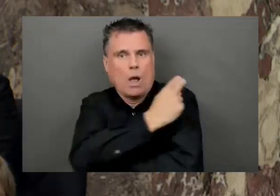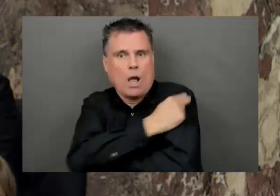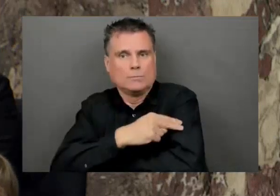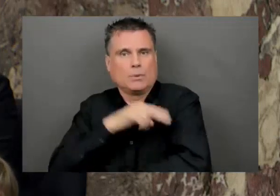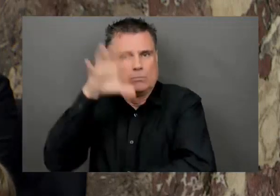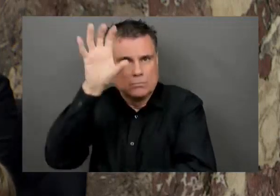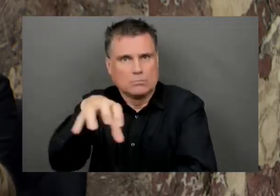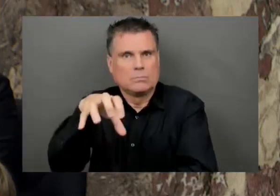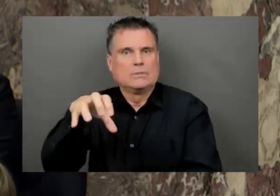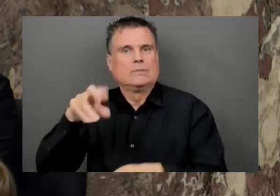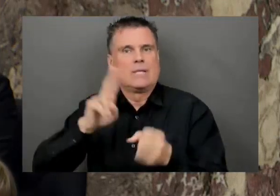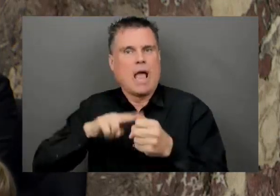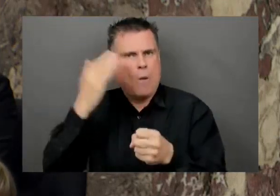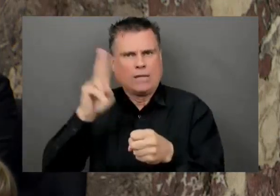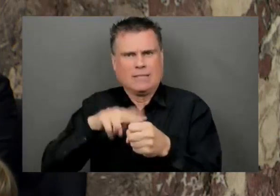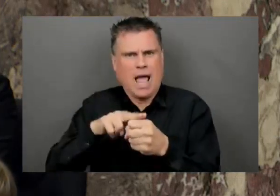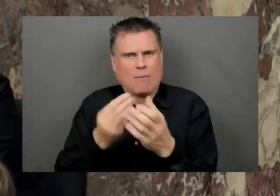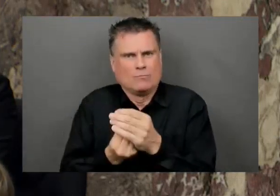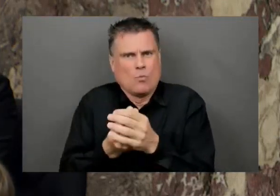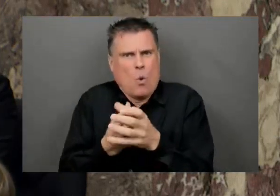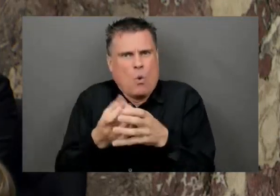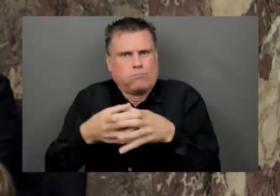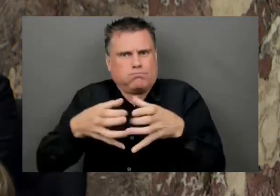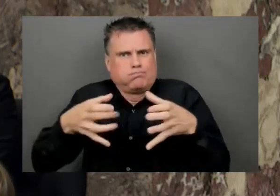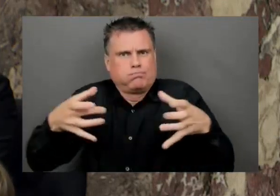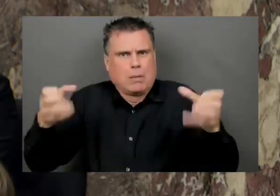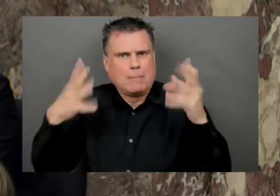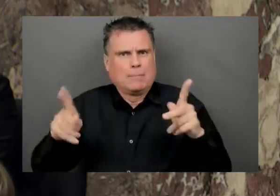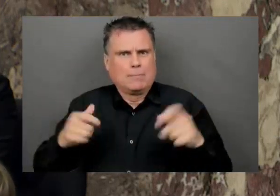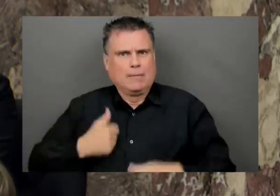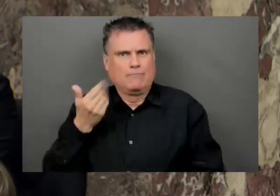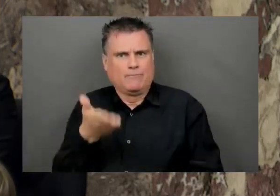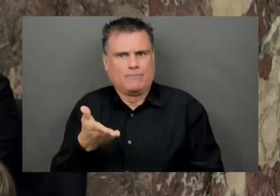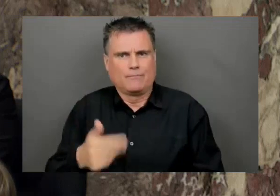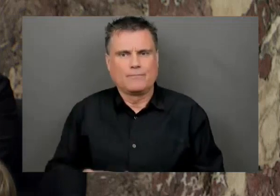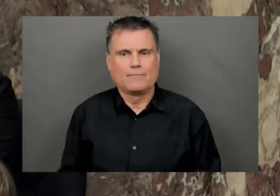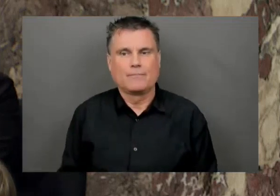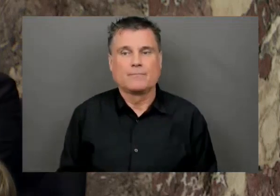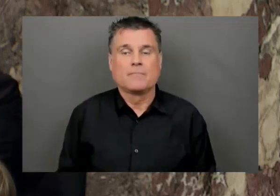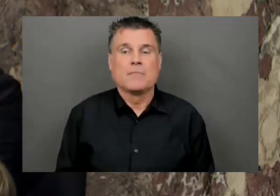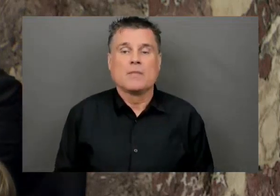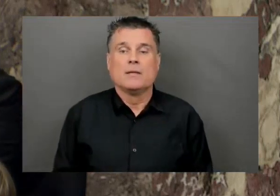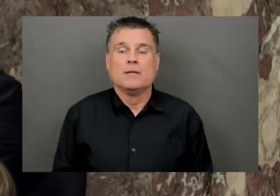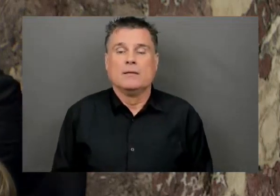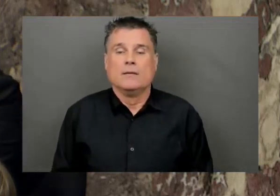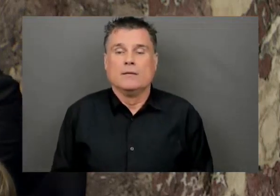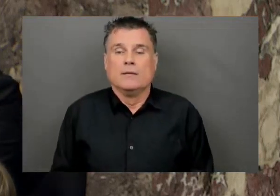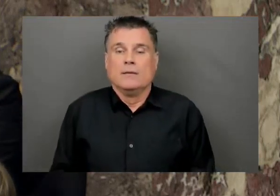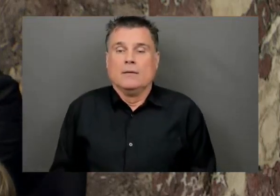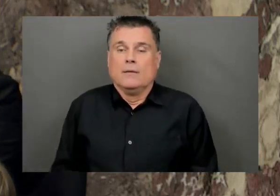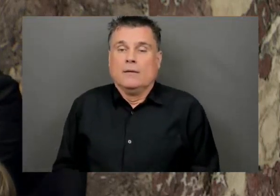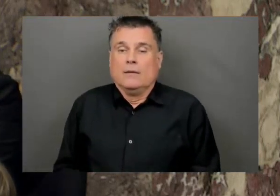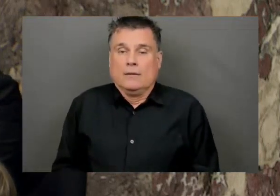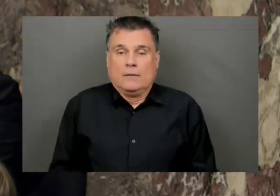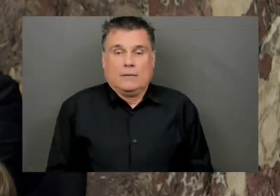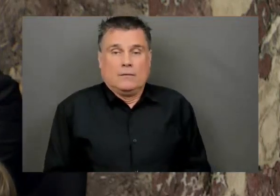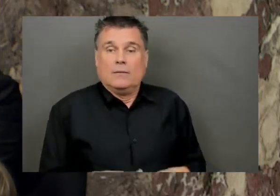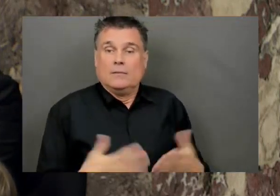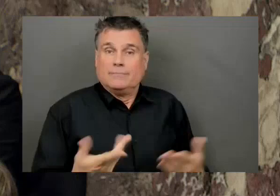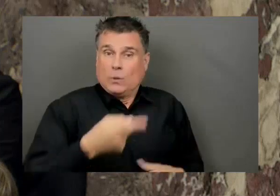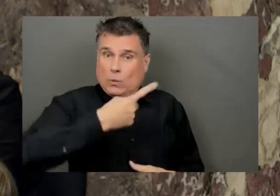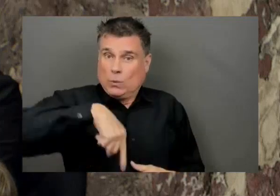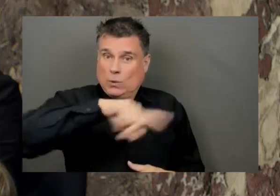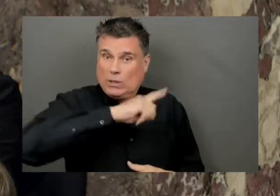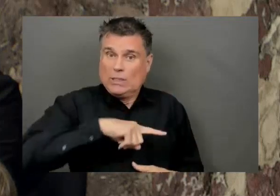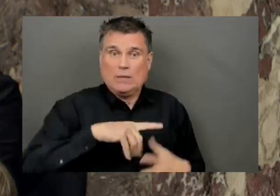and we are engaging, and the member knows this, in unprecedented investments in Nanaimo. We're building hundreds